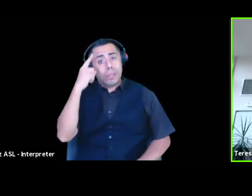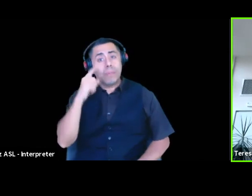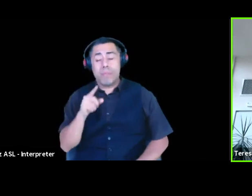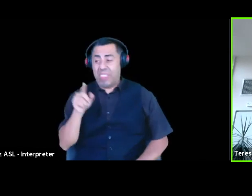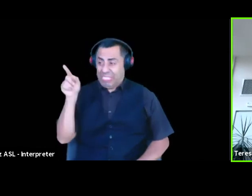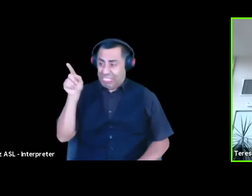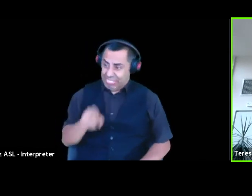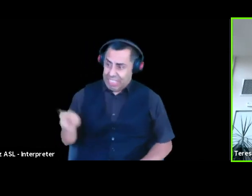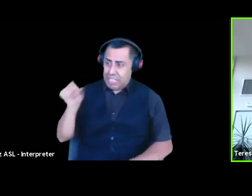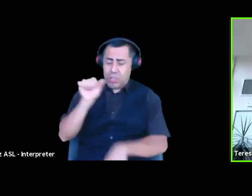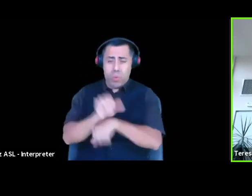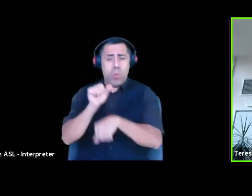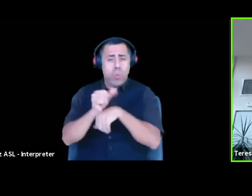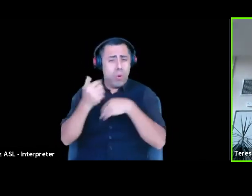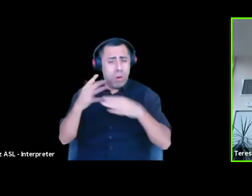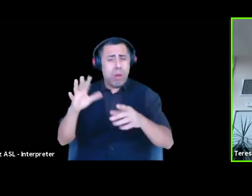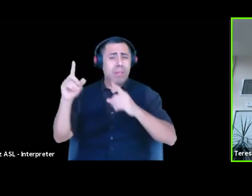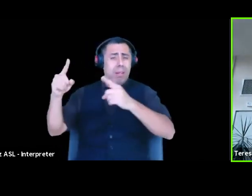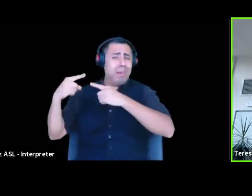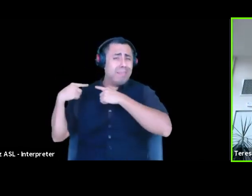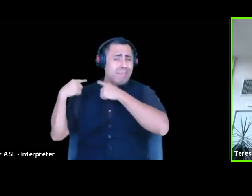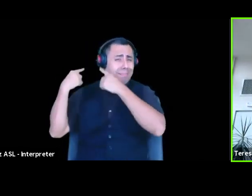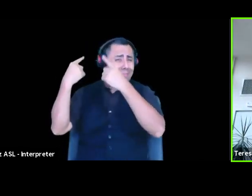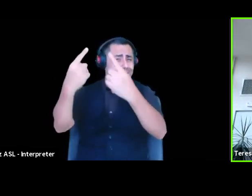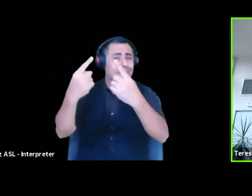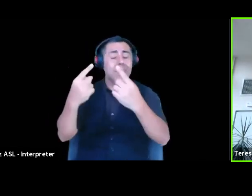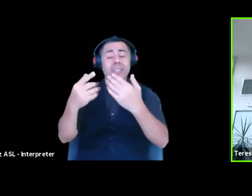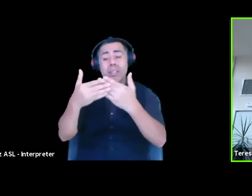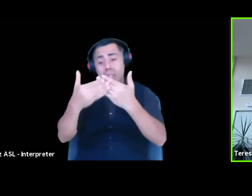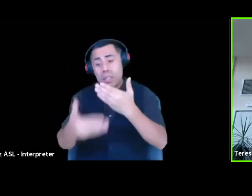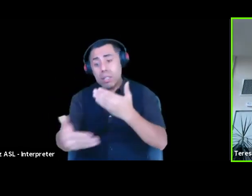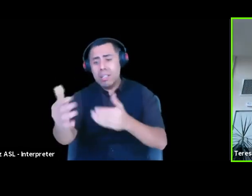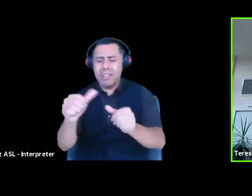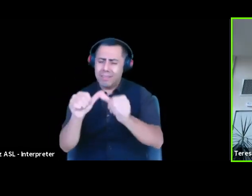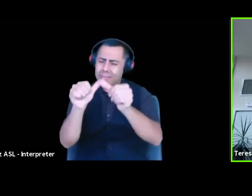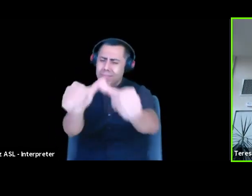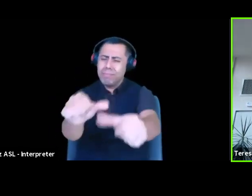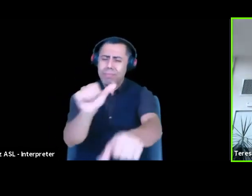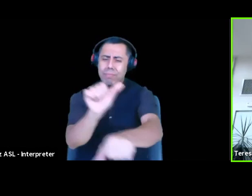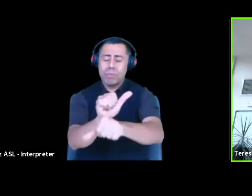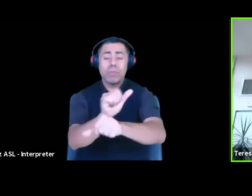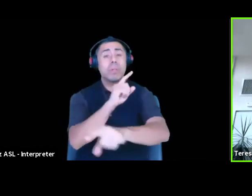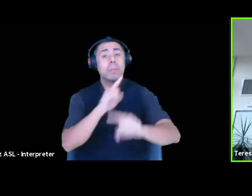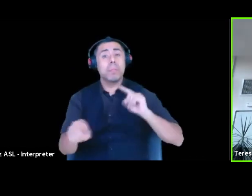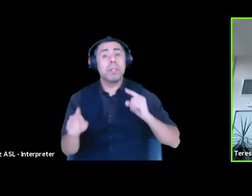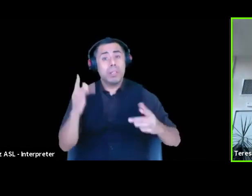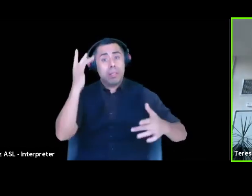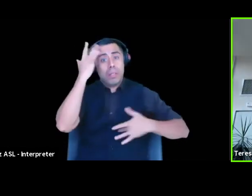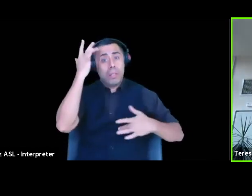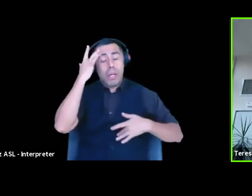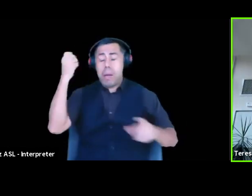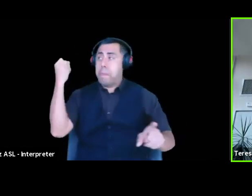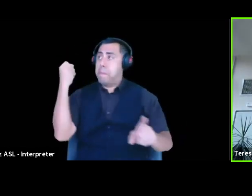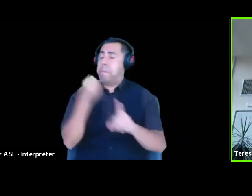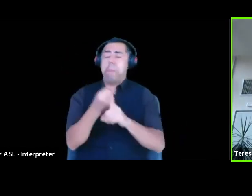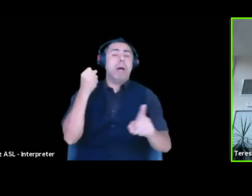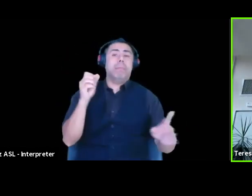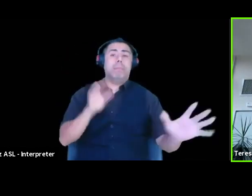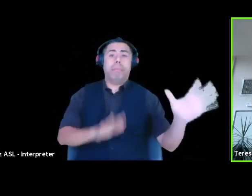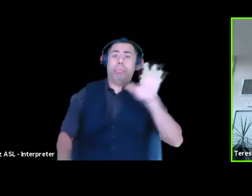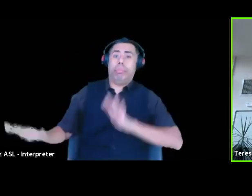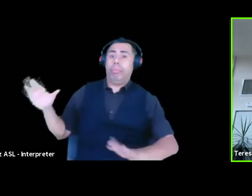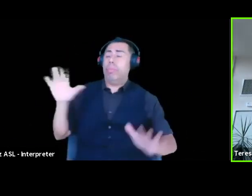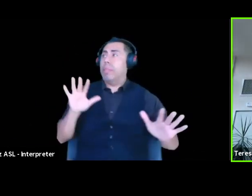will continue to be the work of generations, the pandemic and uprising are requiring us to more swiftly abandon